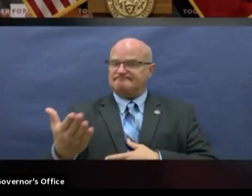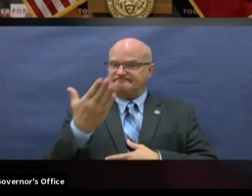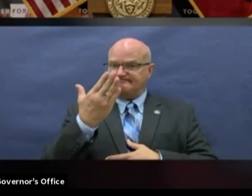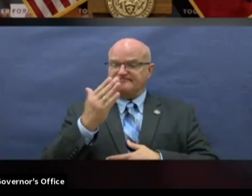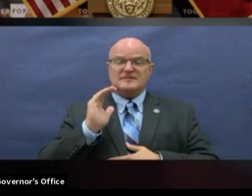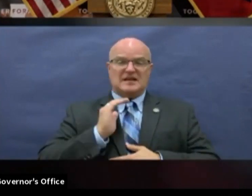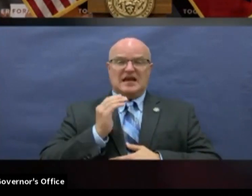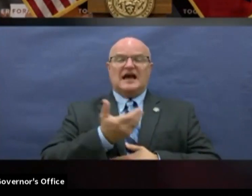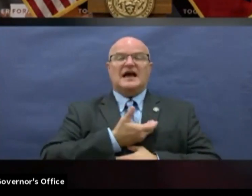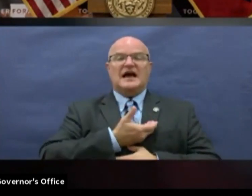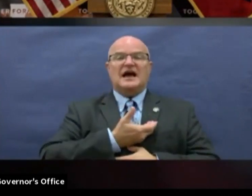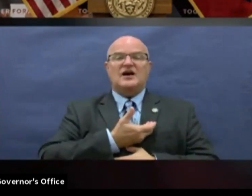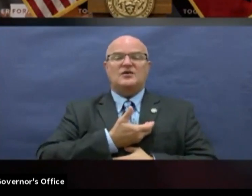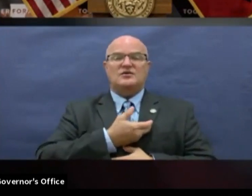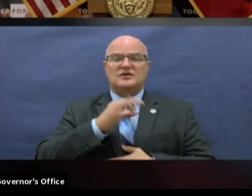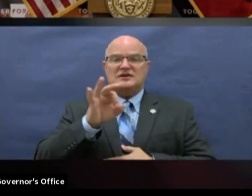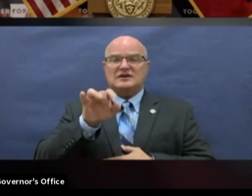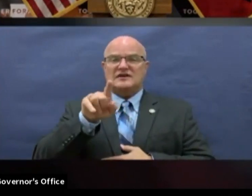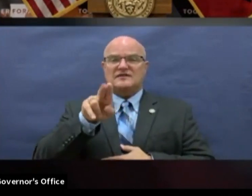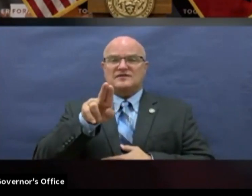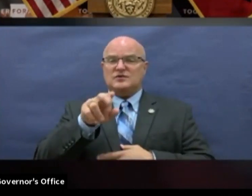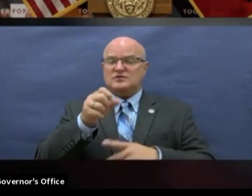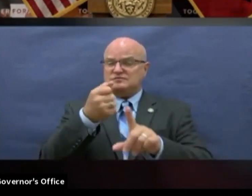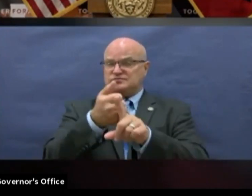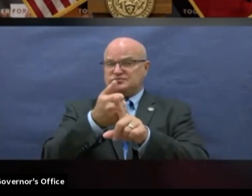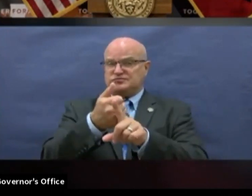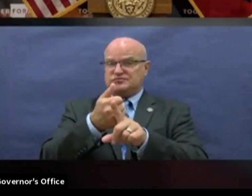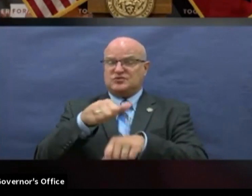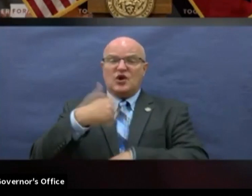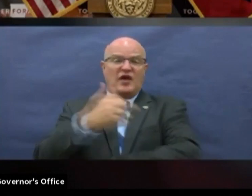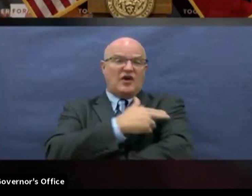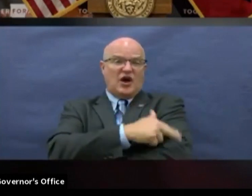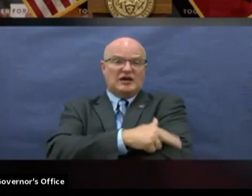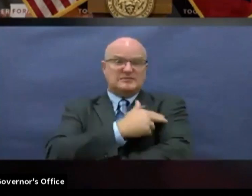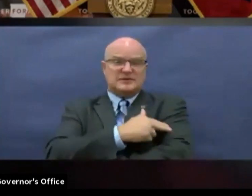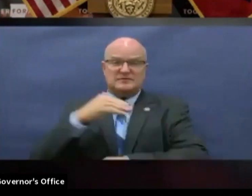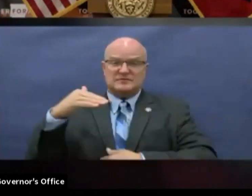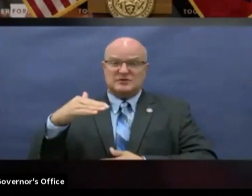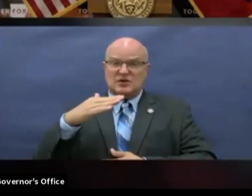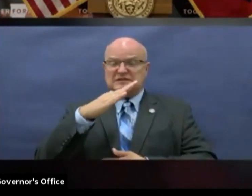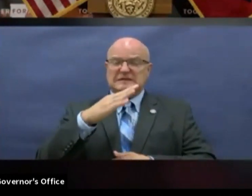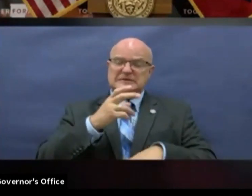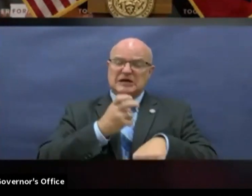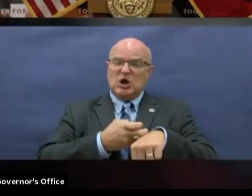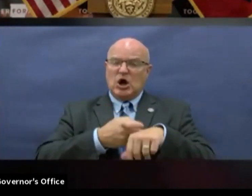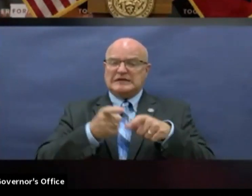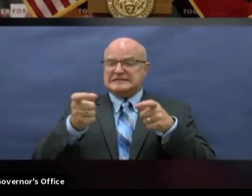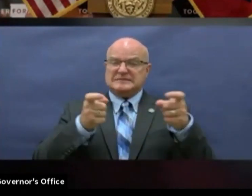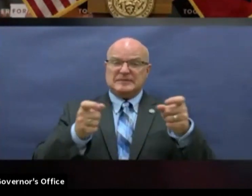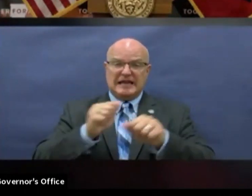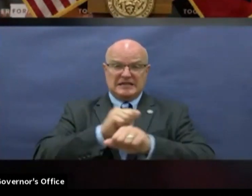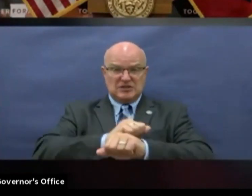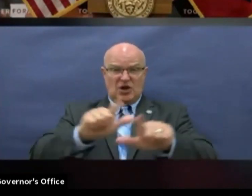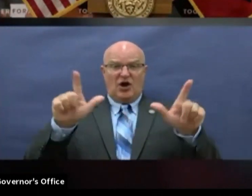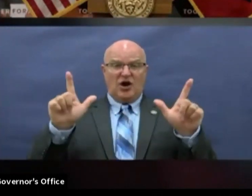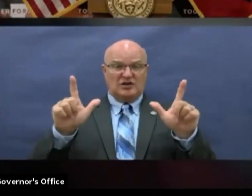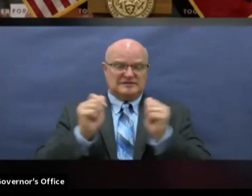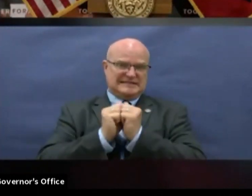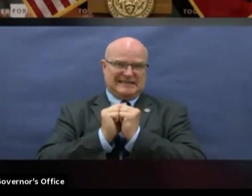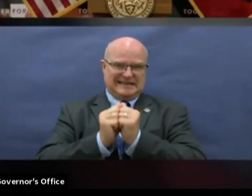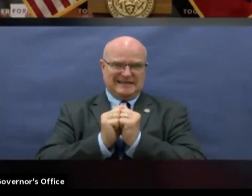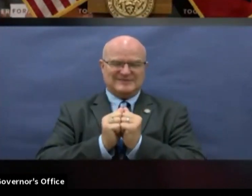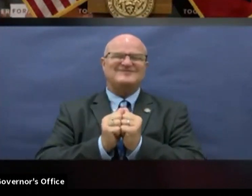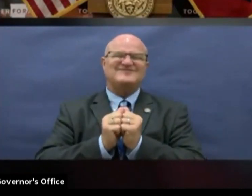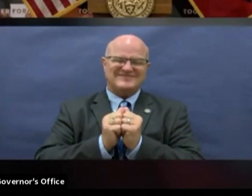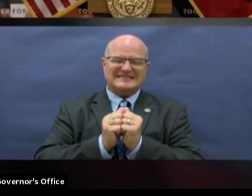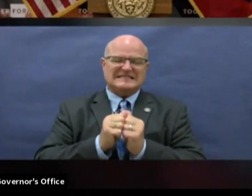that if our flu season or other hospitalizations goes up, it's hard to manage all of it together. And so